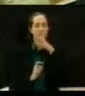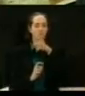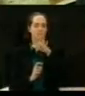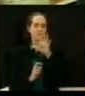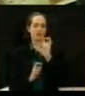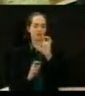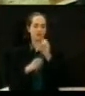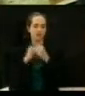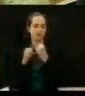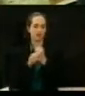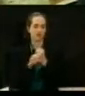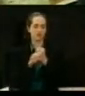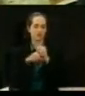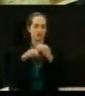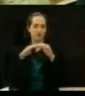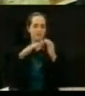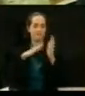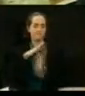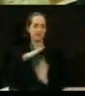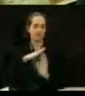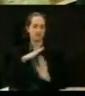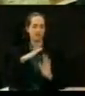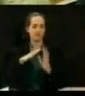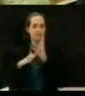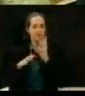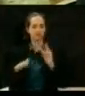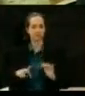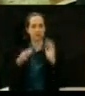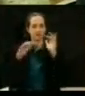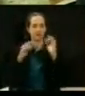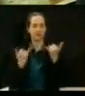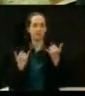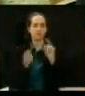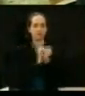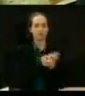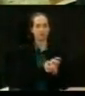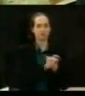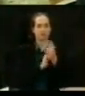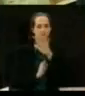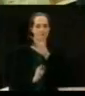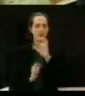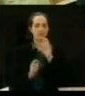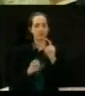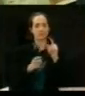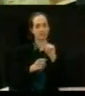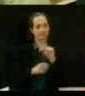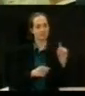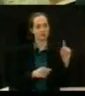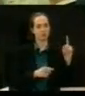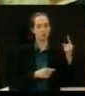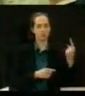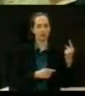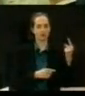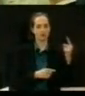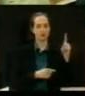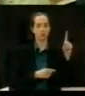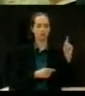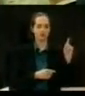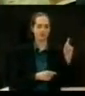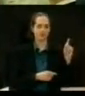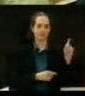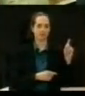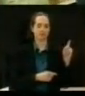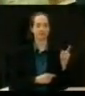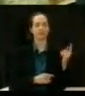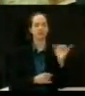for base flood has been changed from 500 to 100. Also, throughout the document, it refers to the base